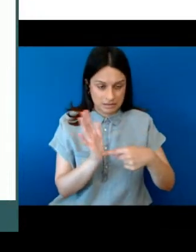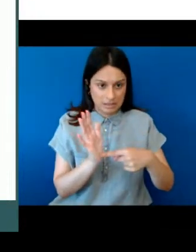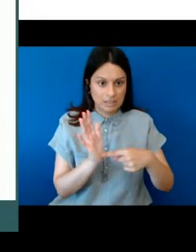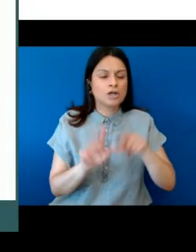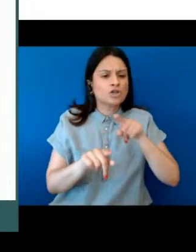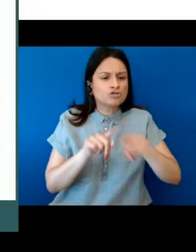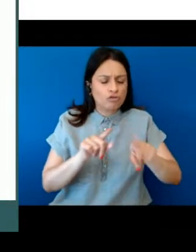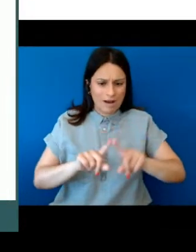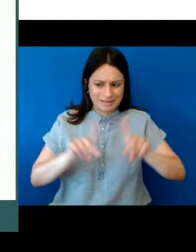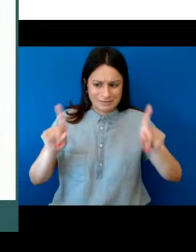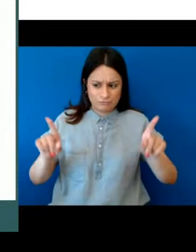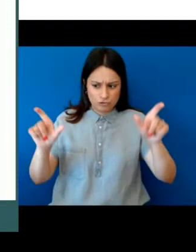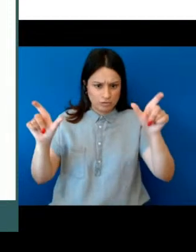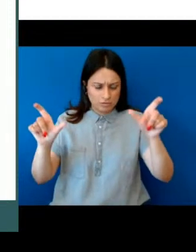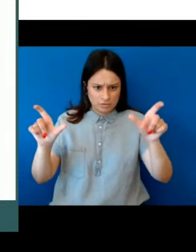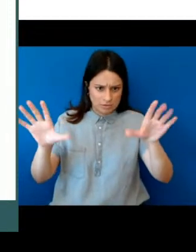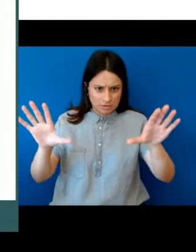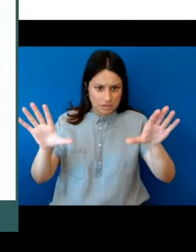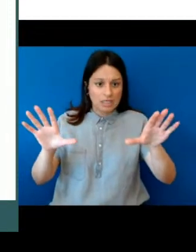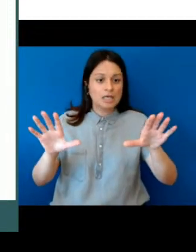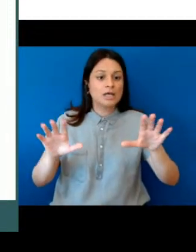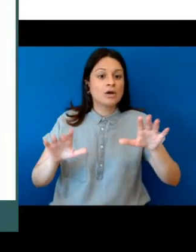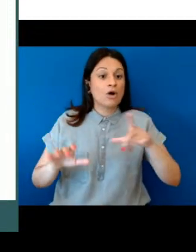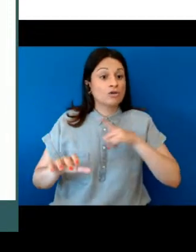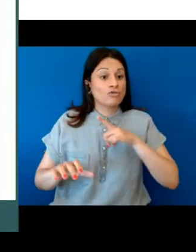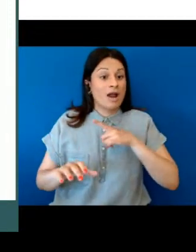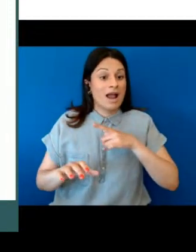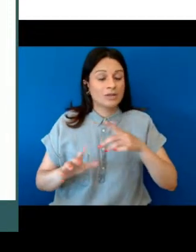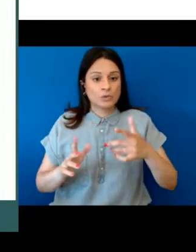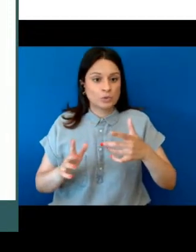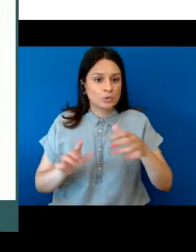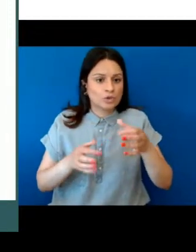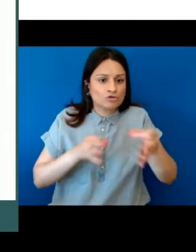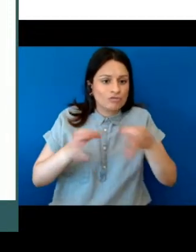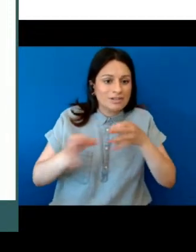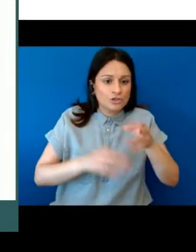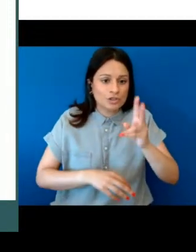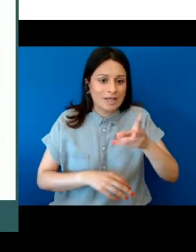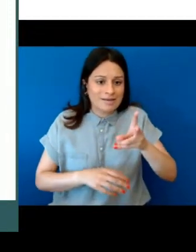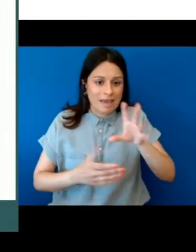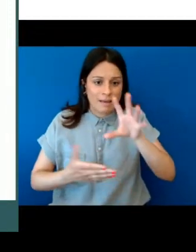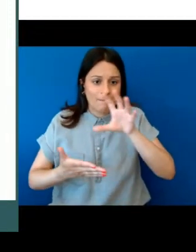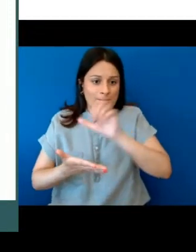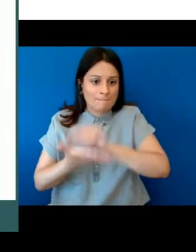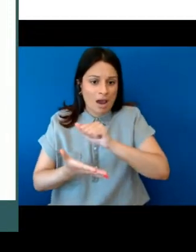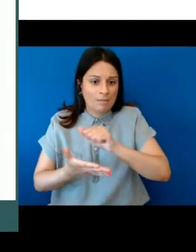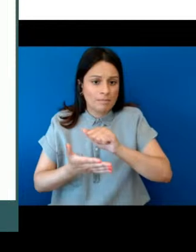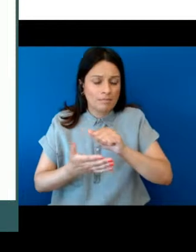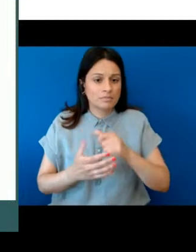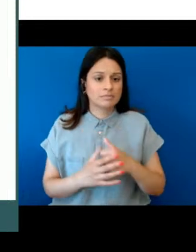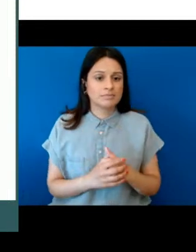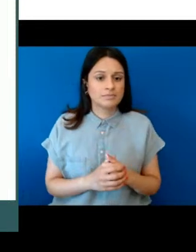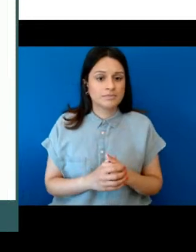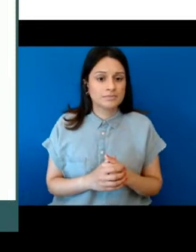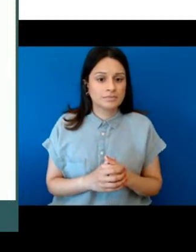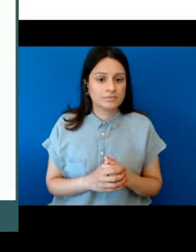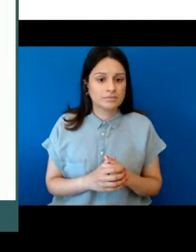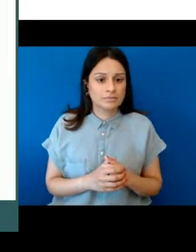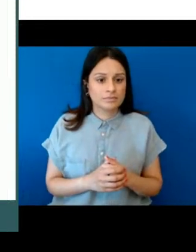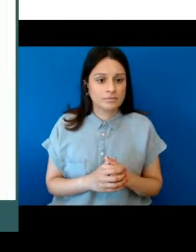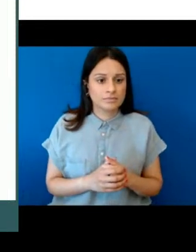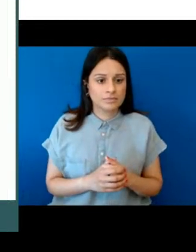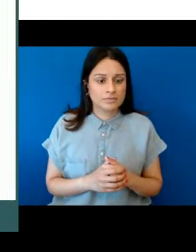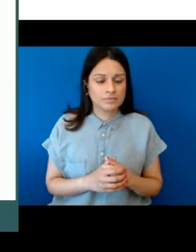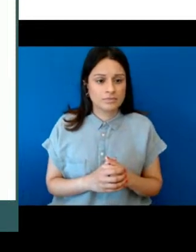trying to risk stratify. So to talk about where this can